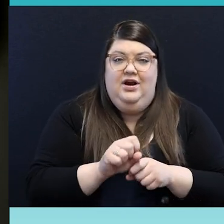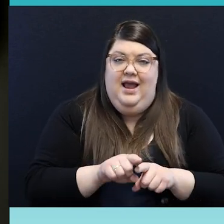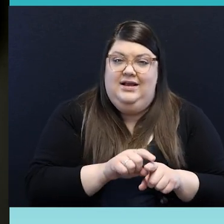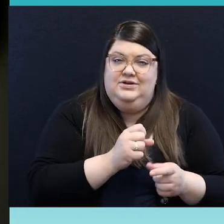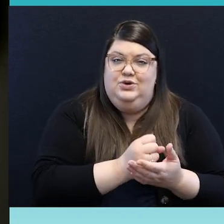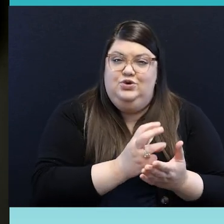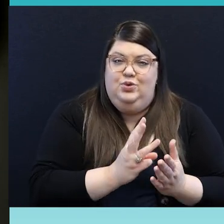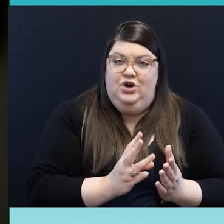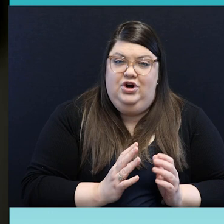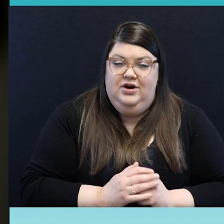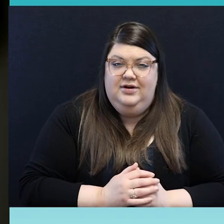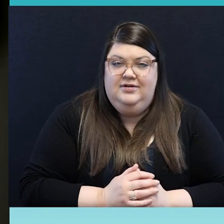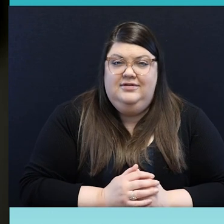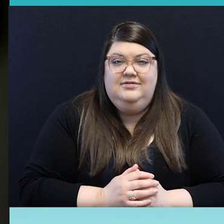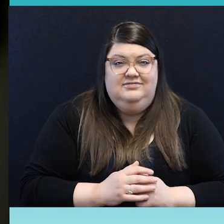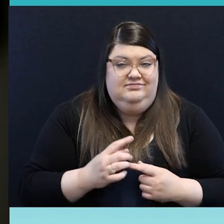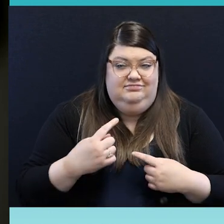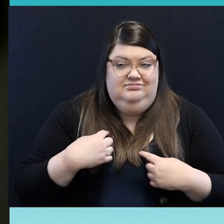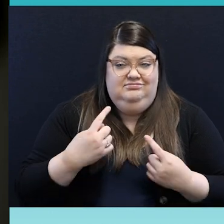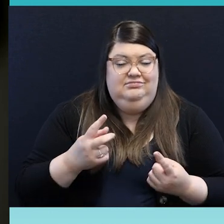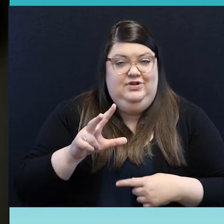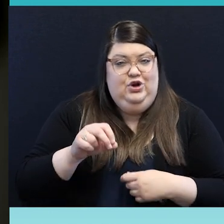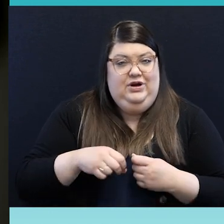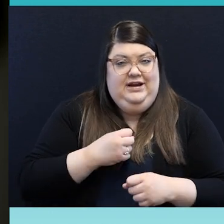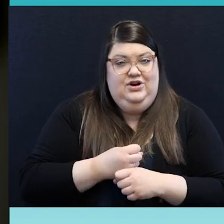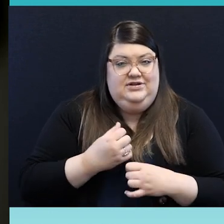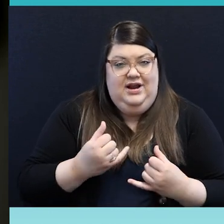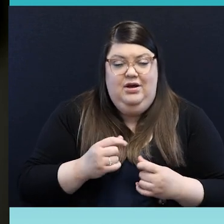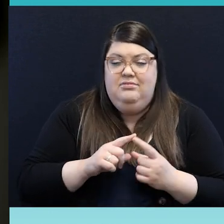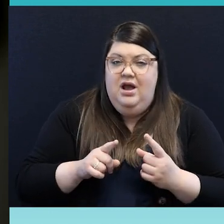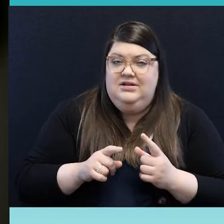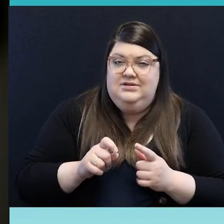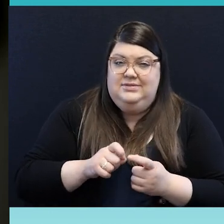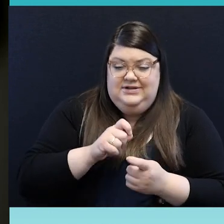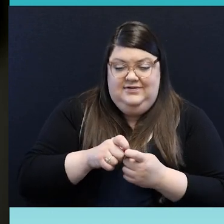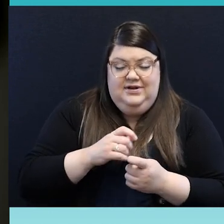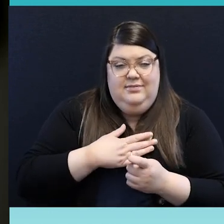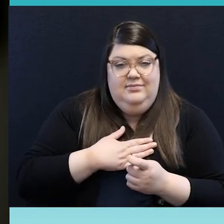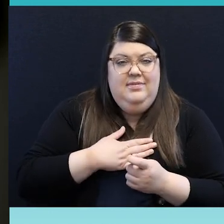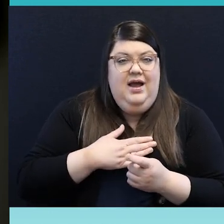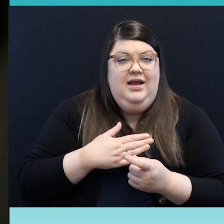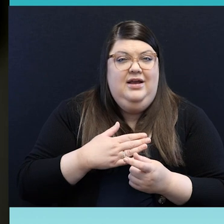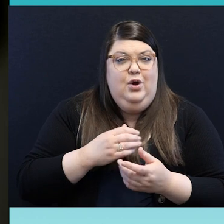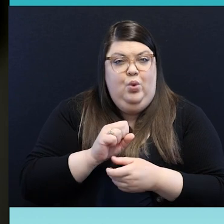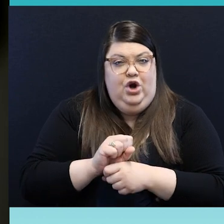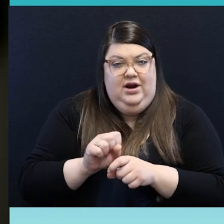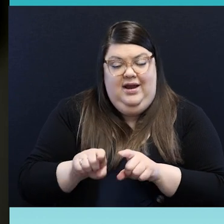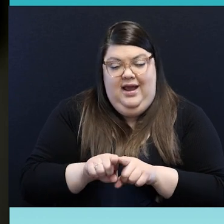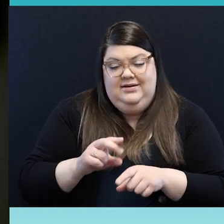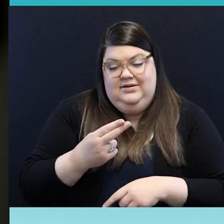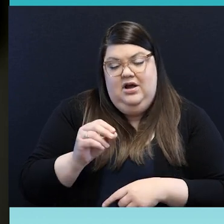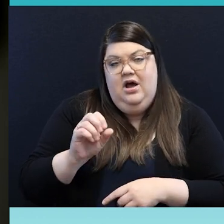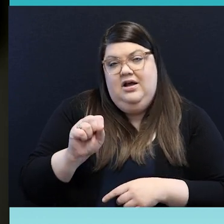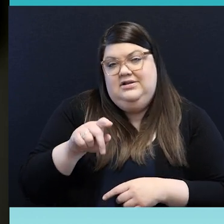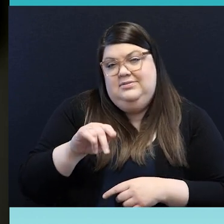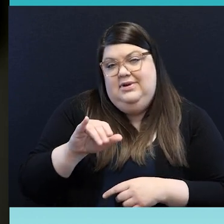worker in over 30 years of that, but particularly my work as a hospice social worker. And a couple of